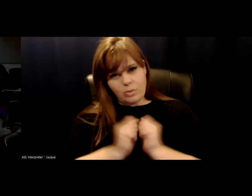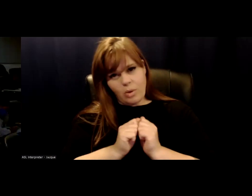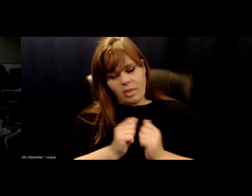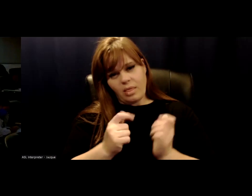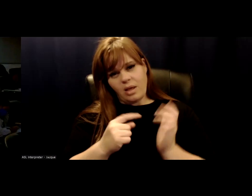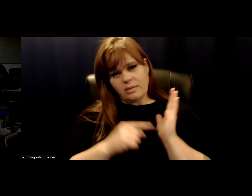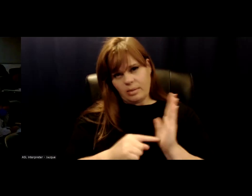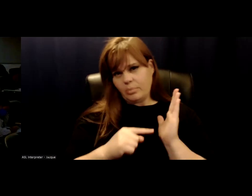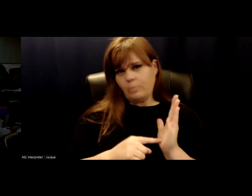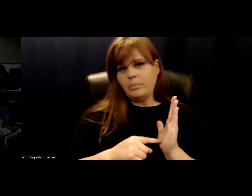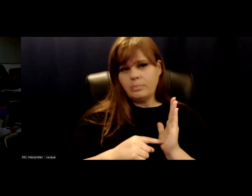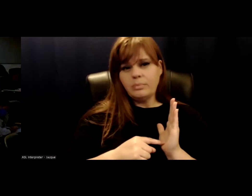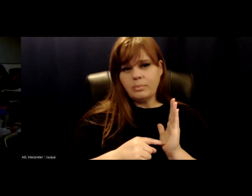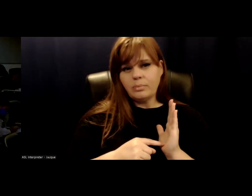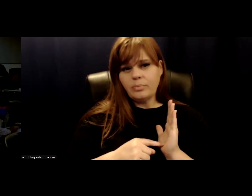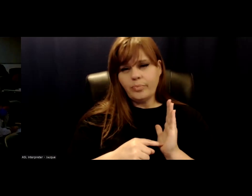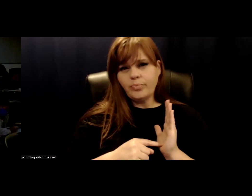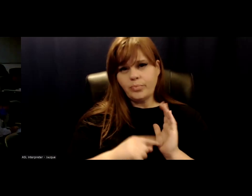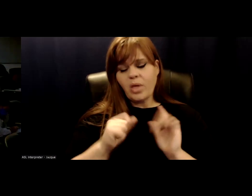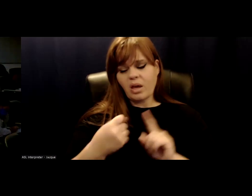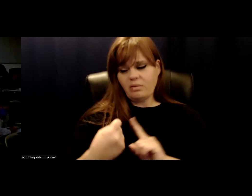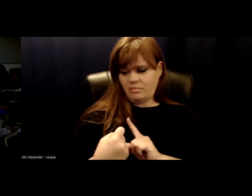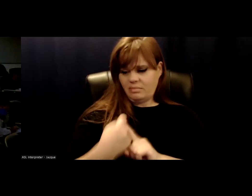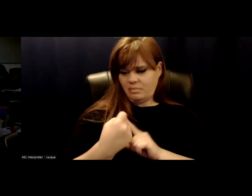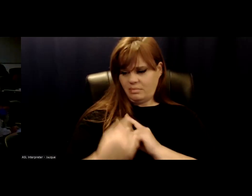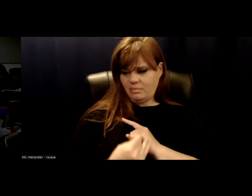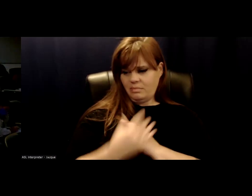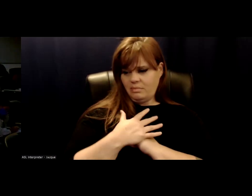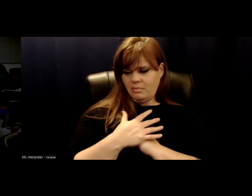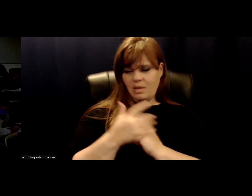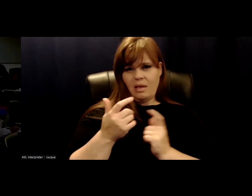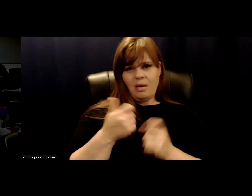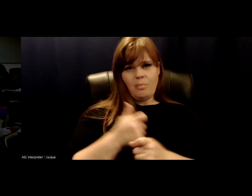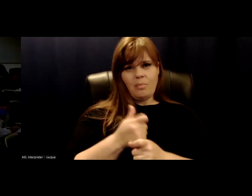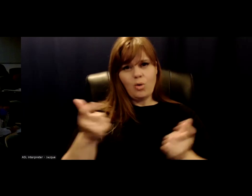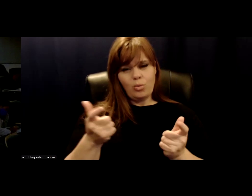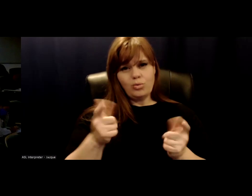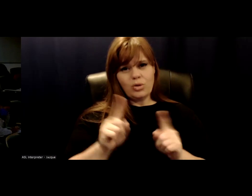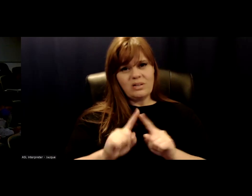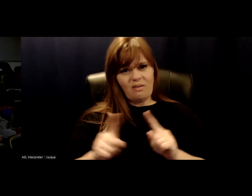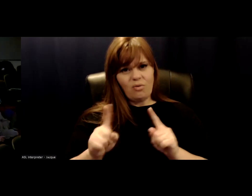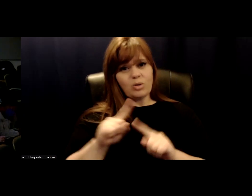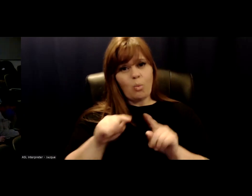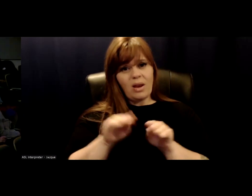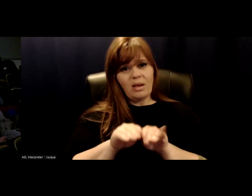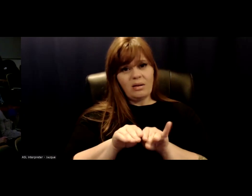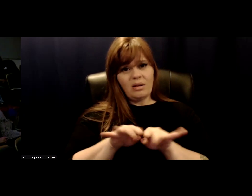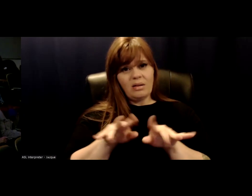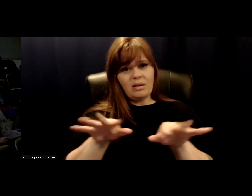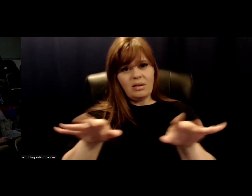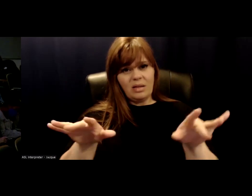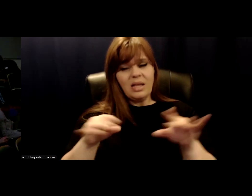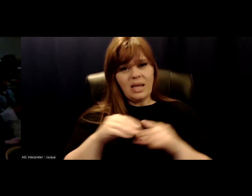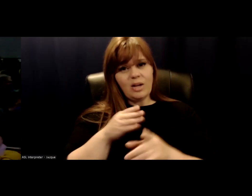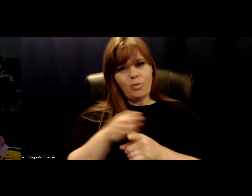huge difference when they play out over career decisions. And that is that Stolen was the last piece